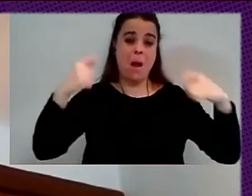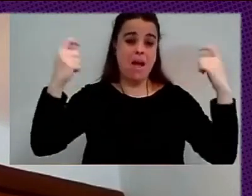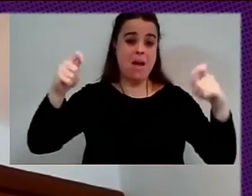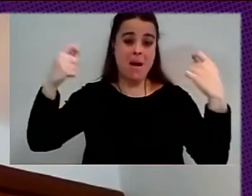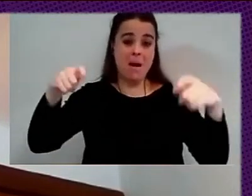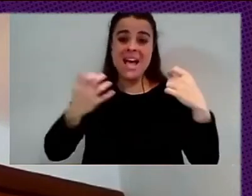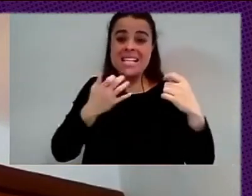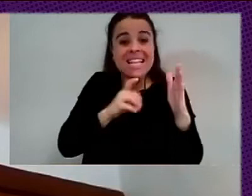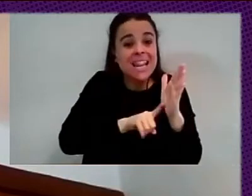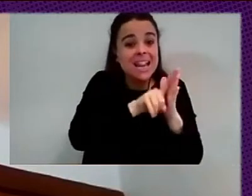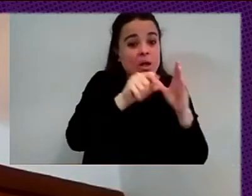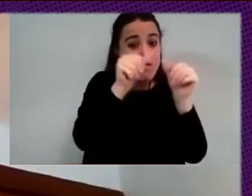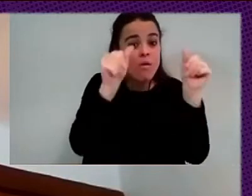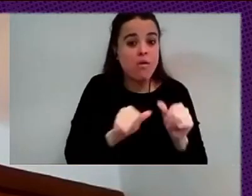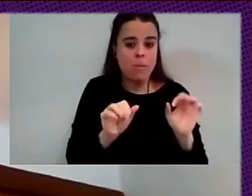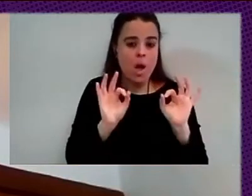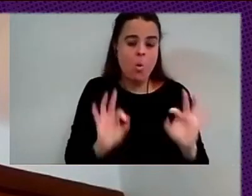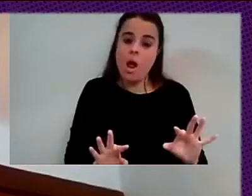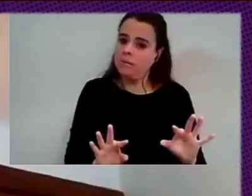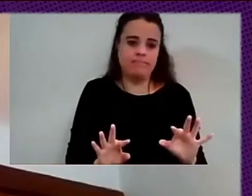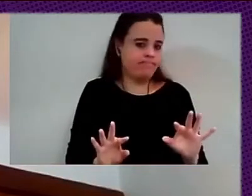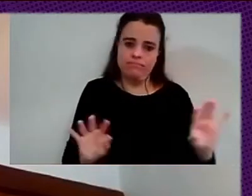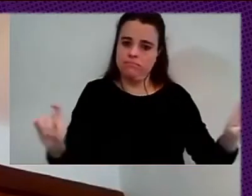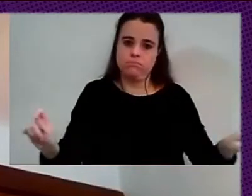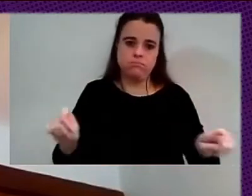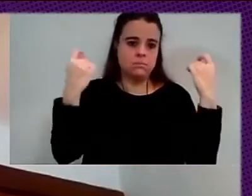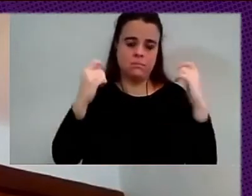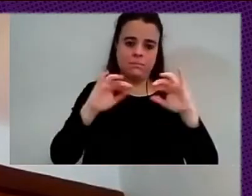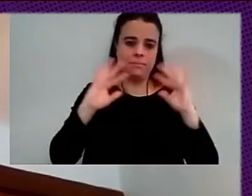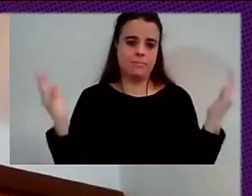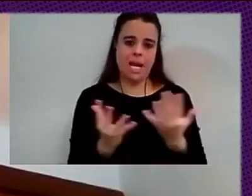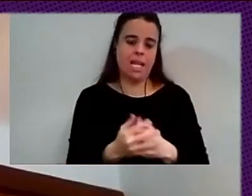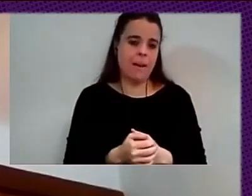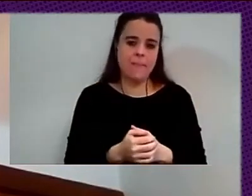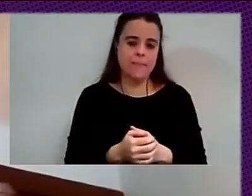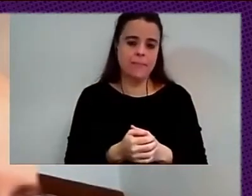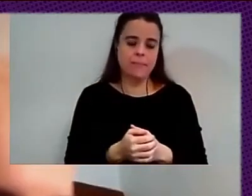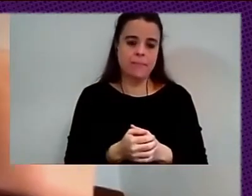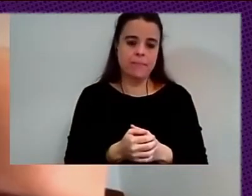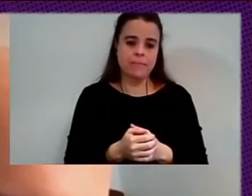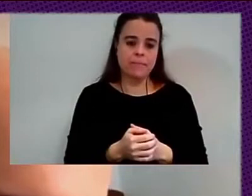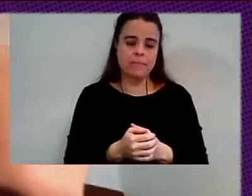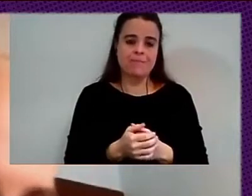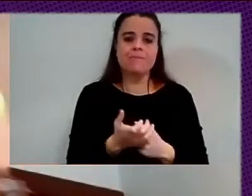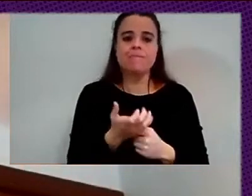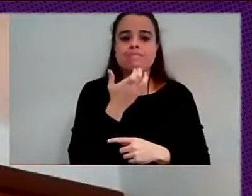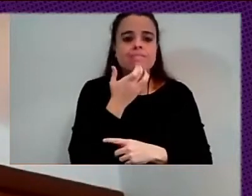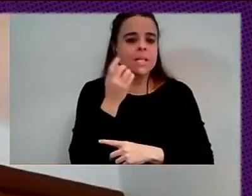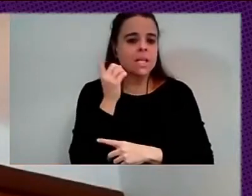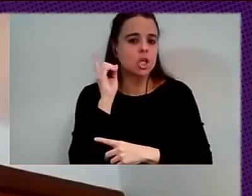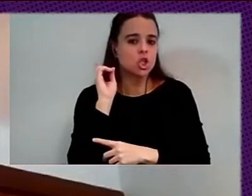we just had the post-World War II egalitarian growth, that's a popular